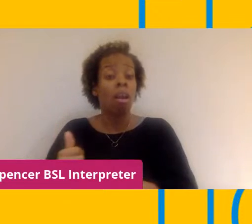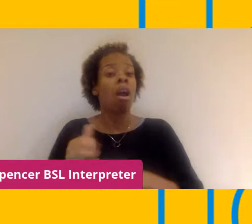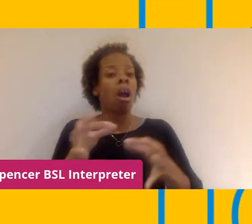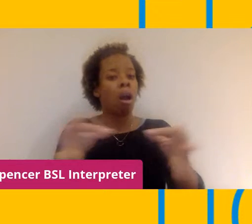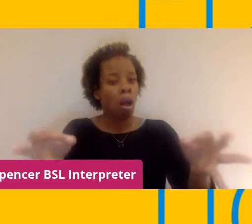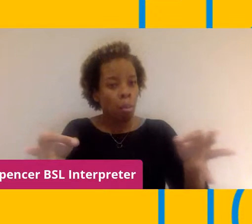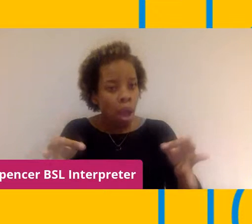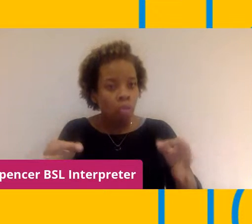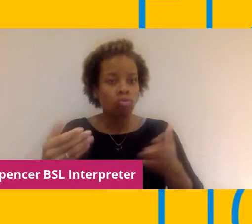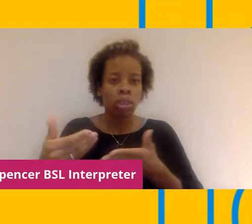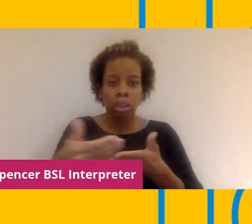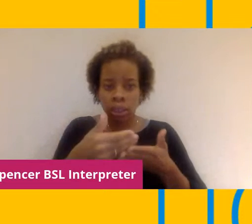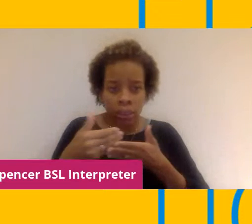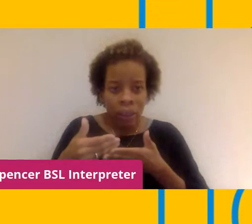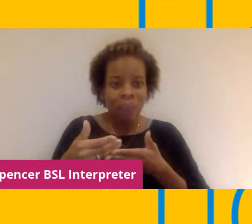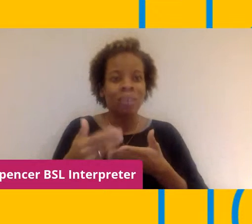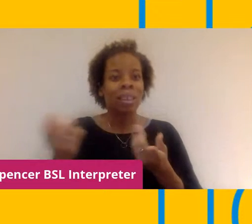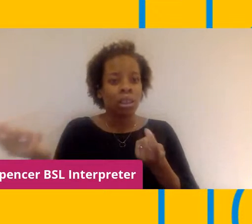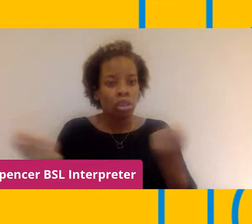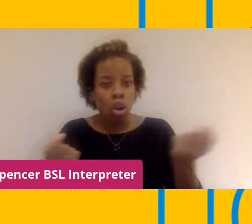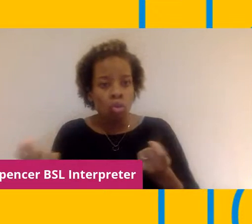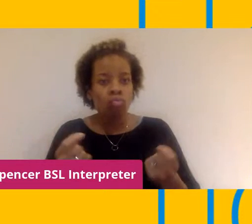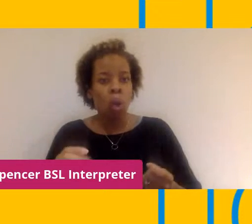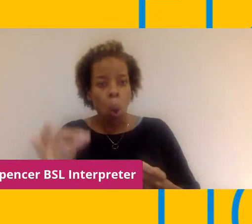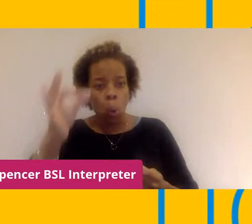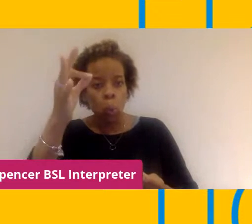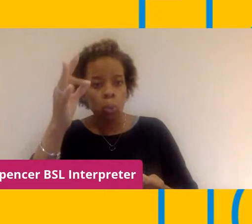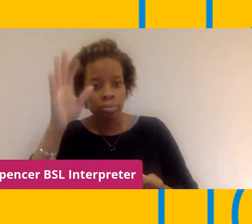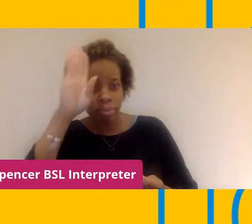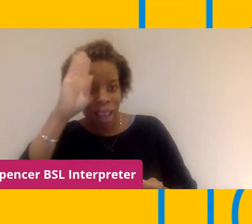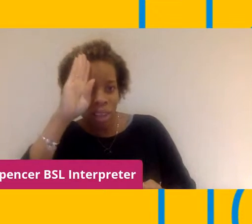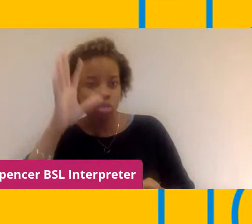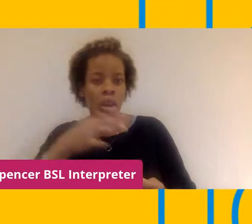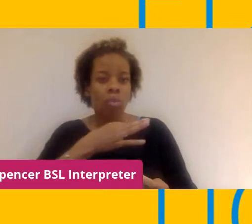in place within their institution or within the area in which they work.